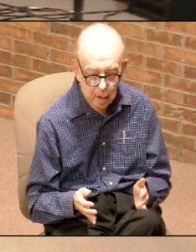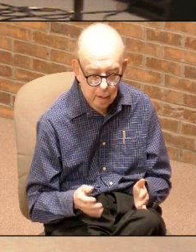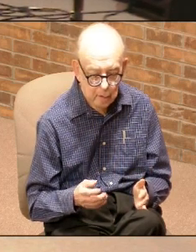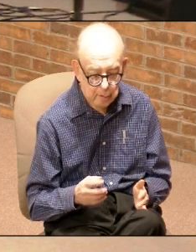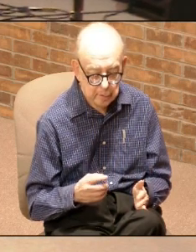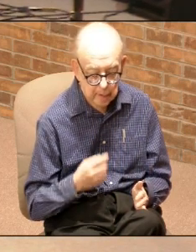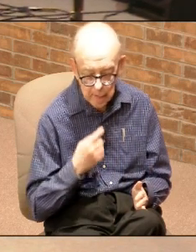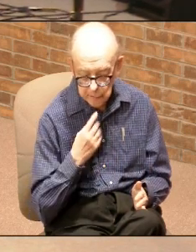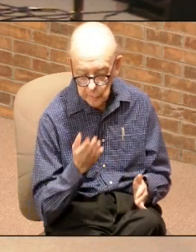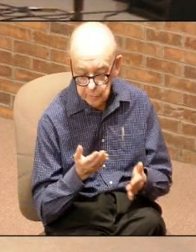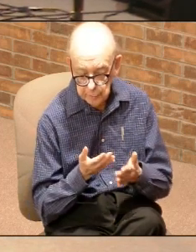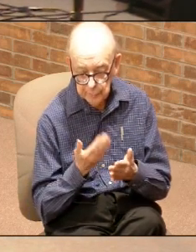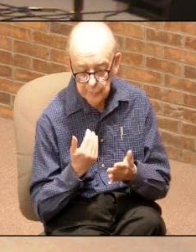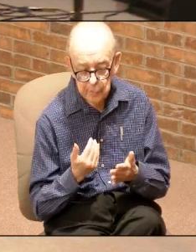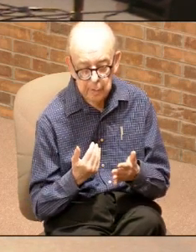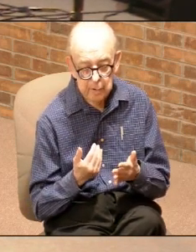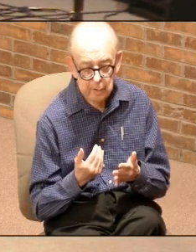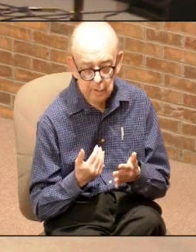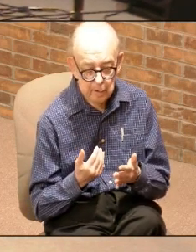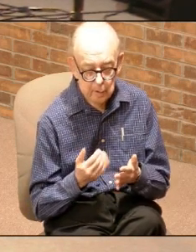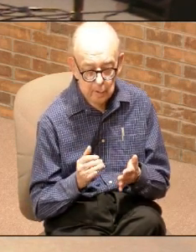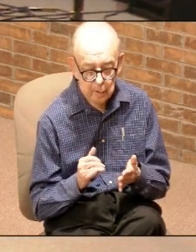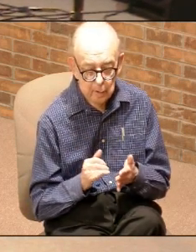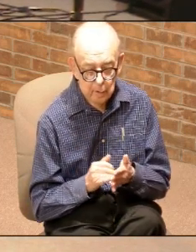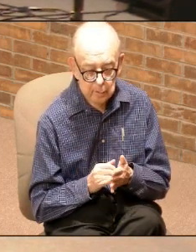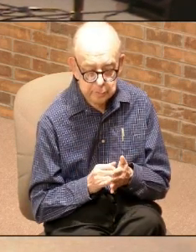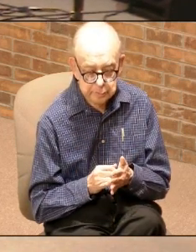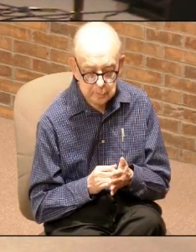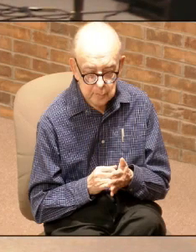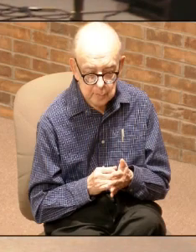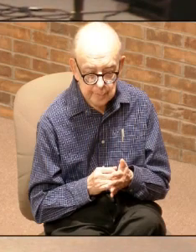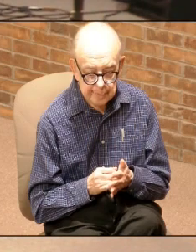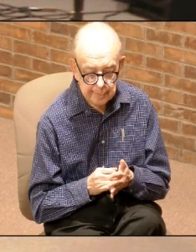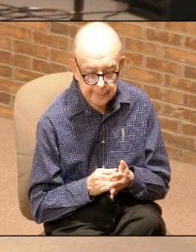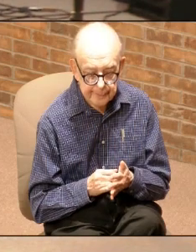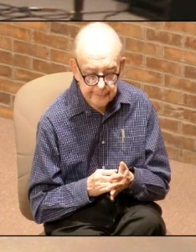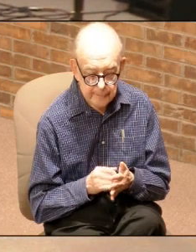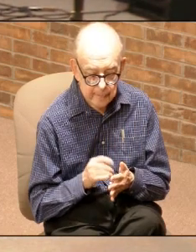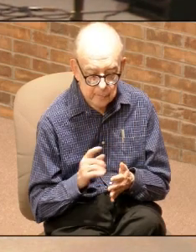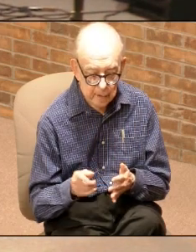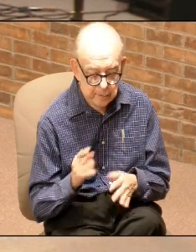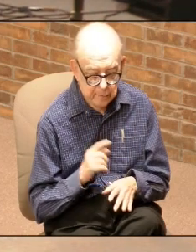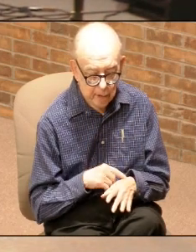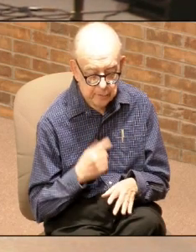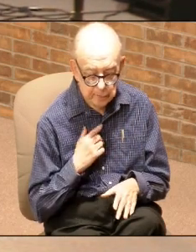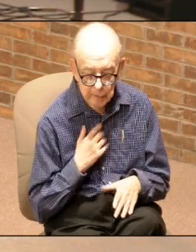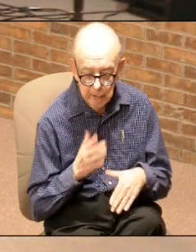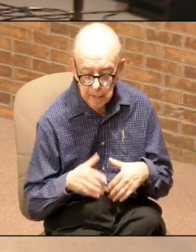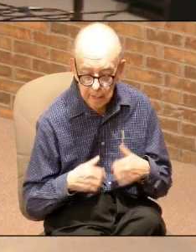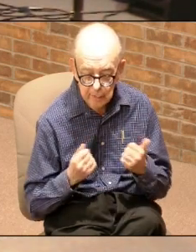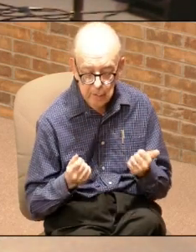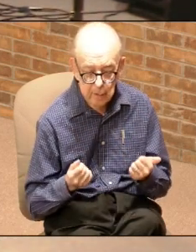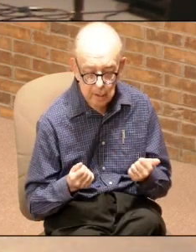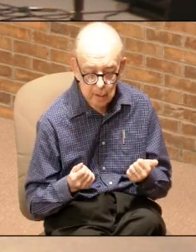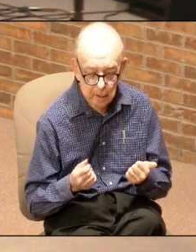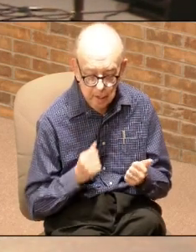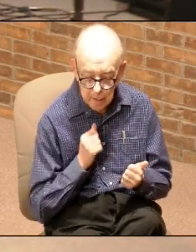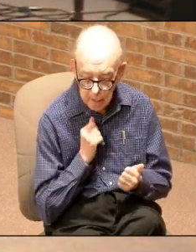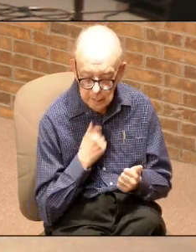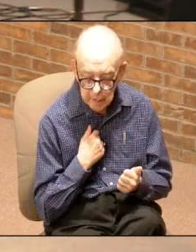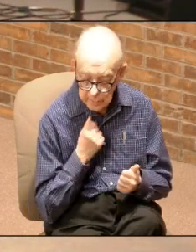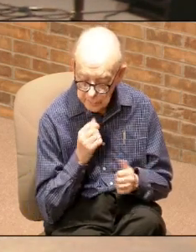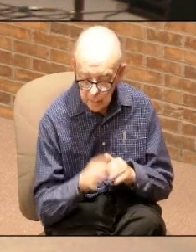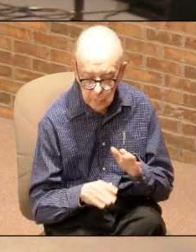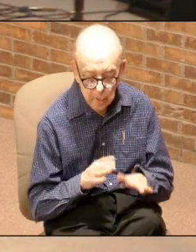I've told you before that there were times in my life that I was not